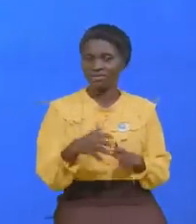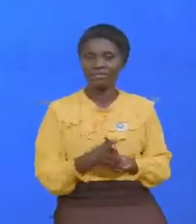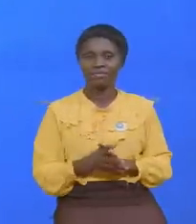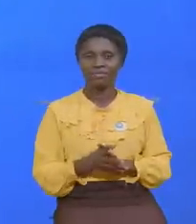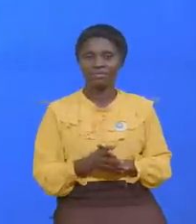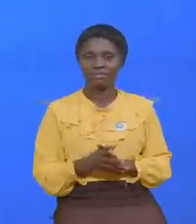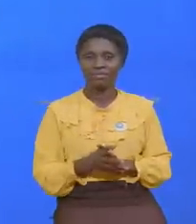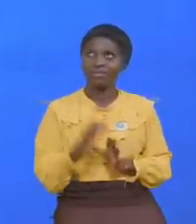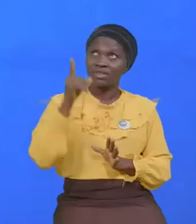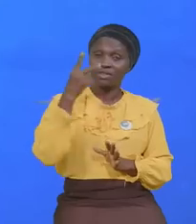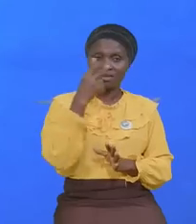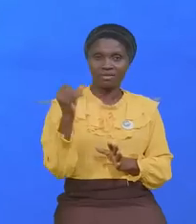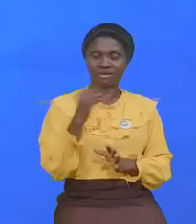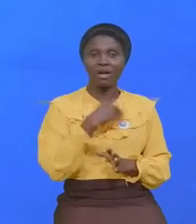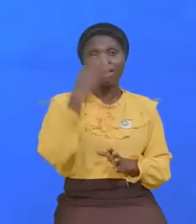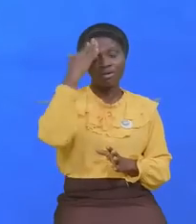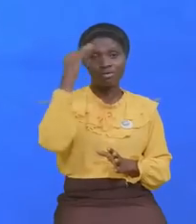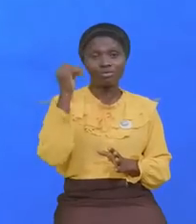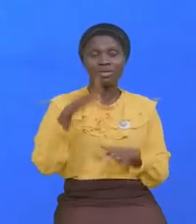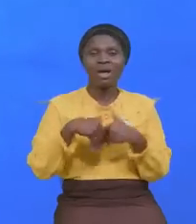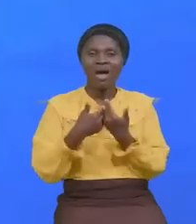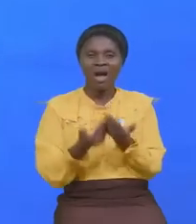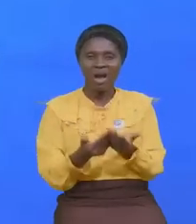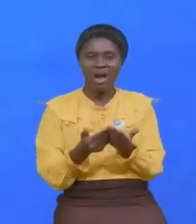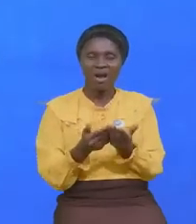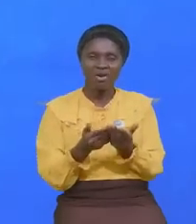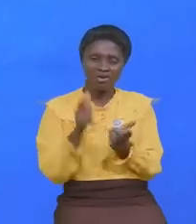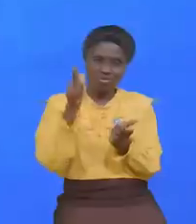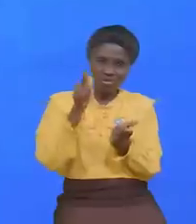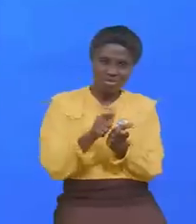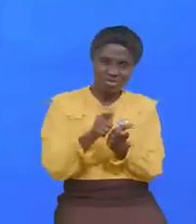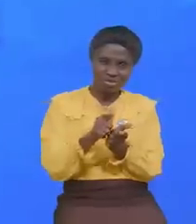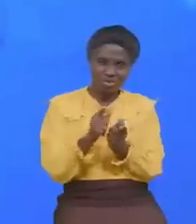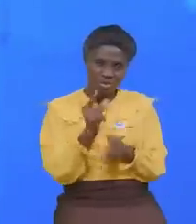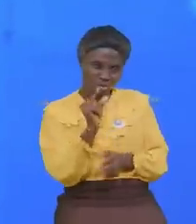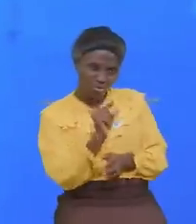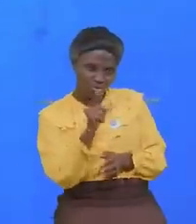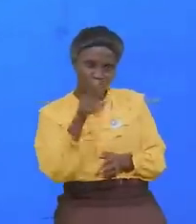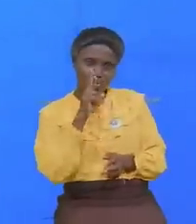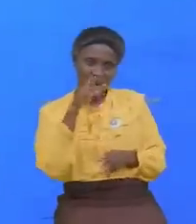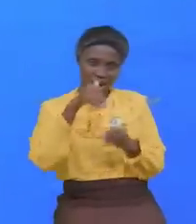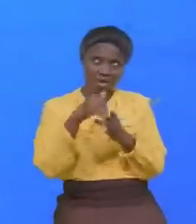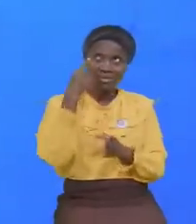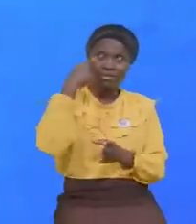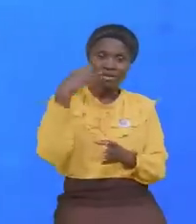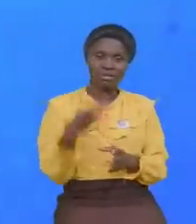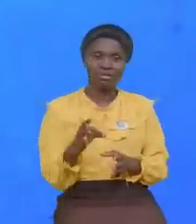He sees and he knows how little you are in the sight of God.